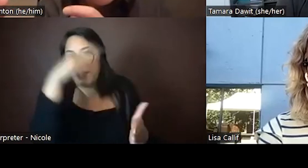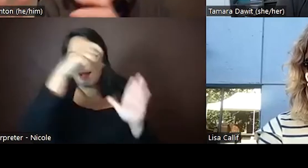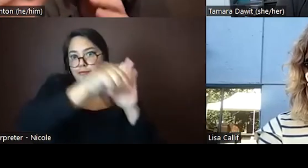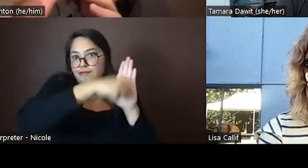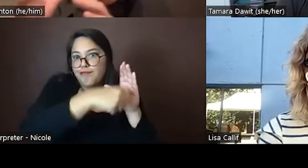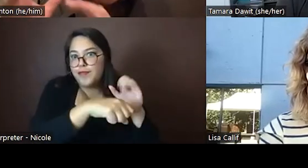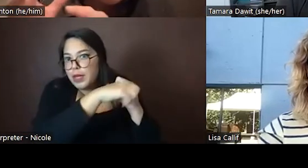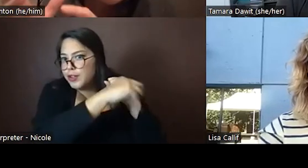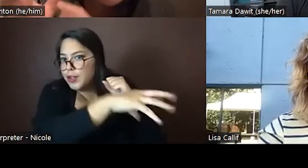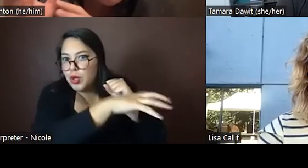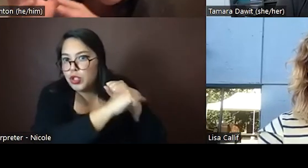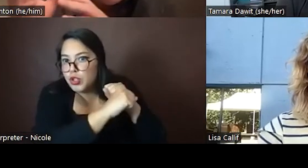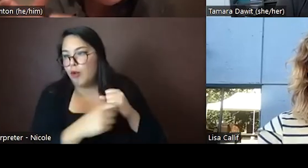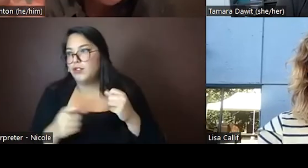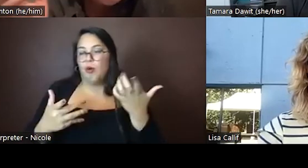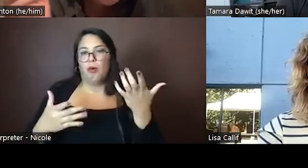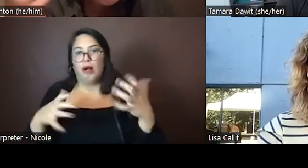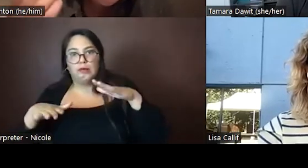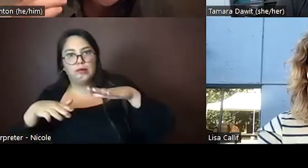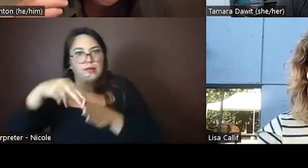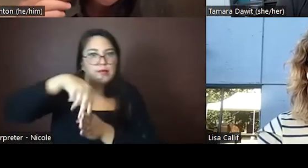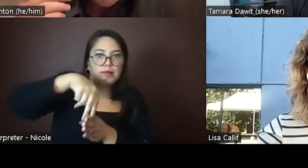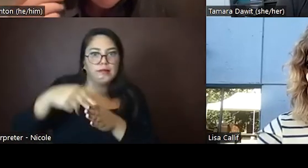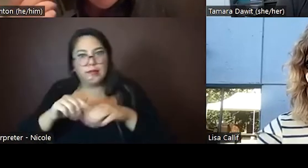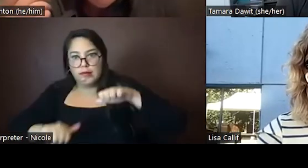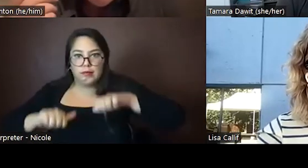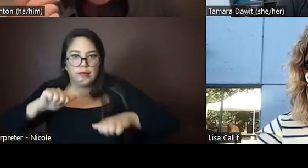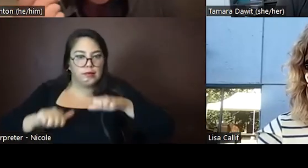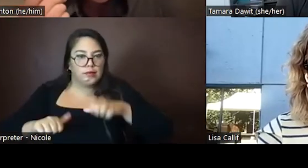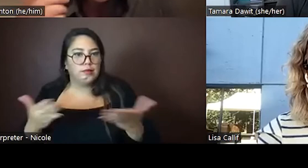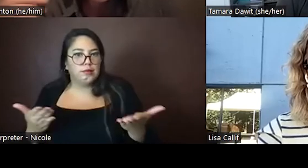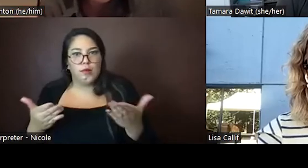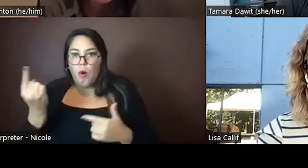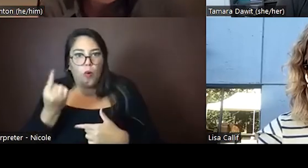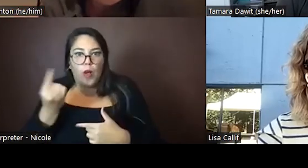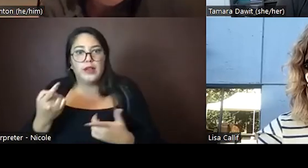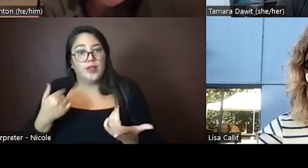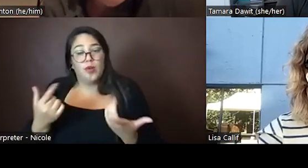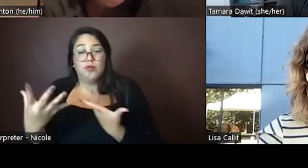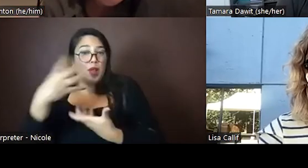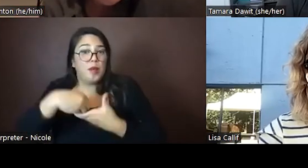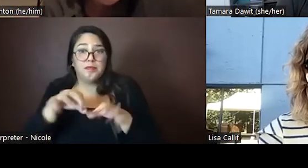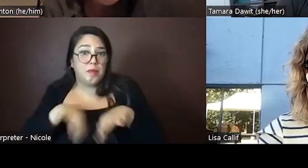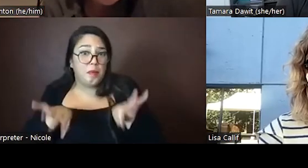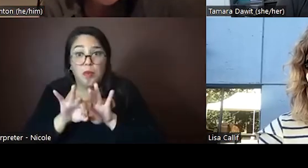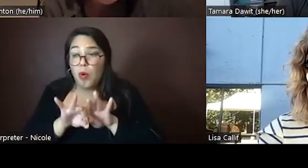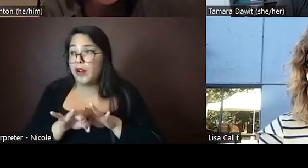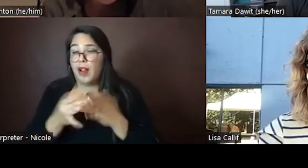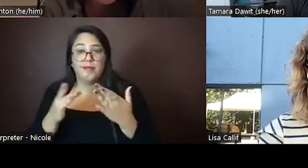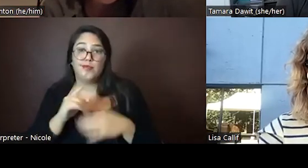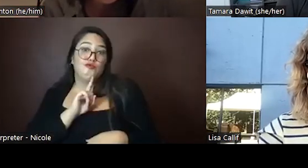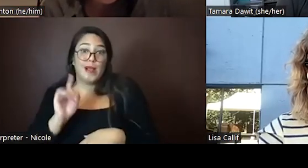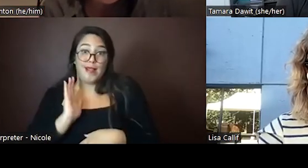monster all the time. And the one thing I think is really important, and this is, you know, just part of being human in the social world, is trying to find